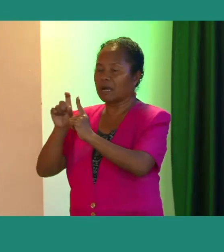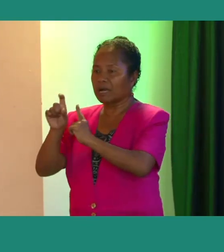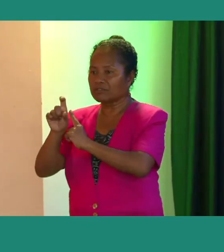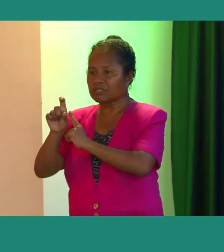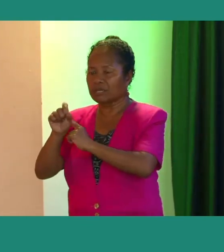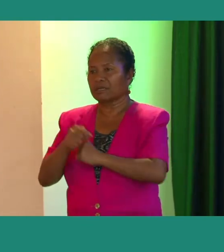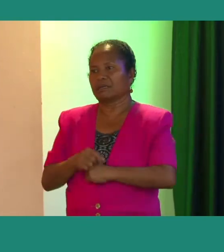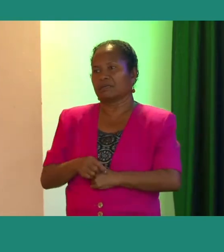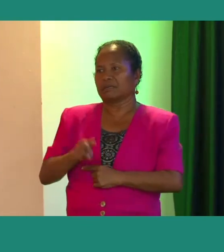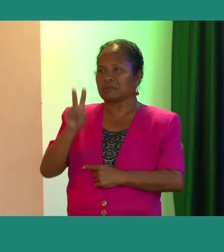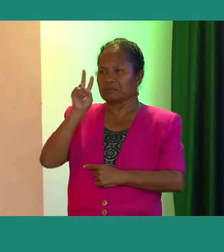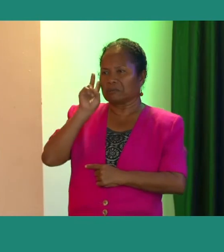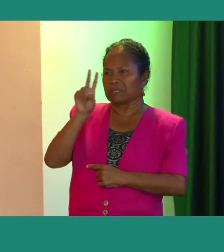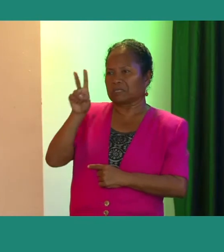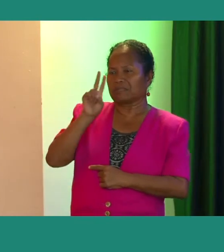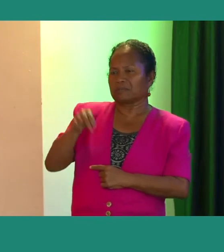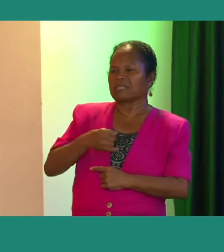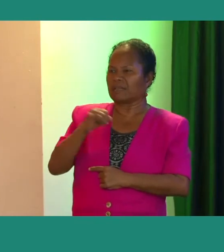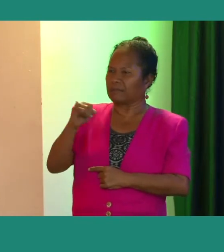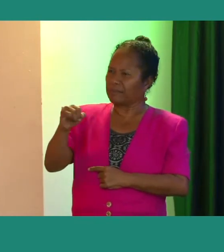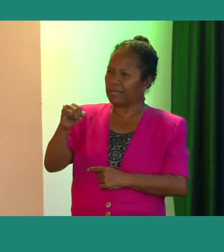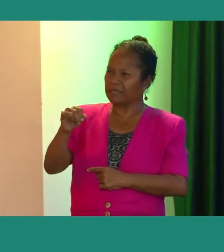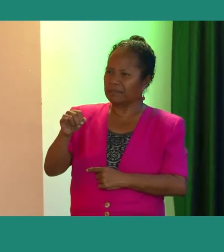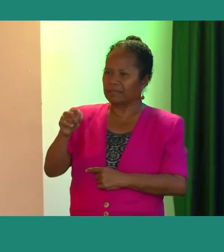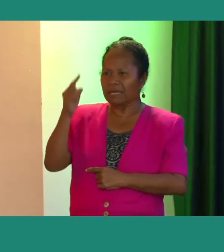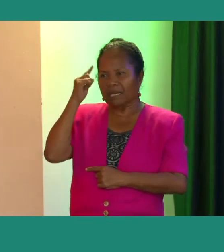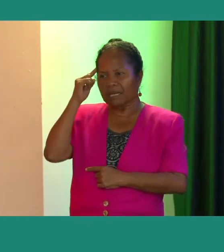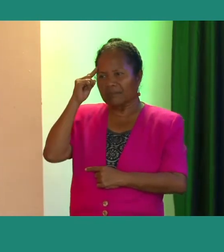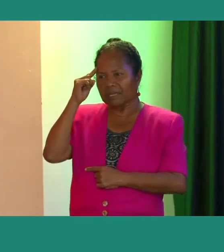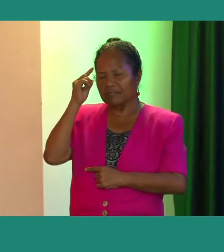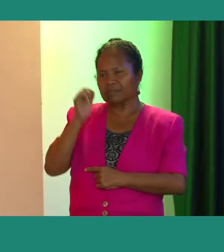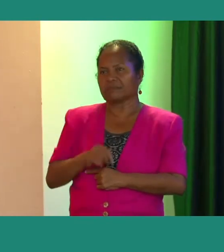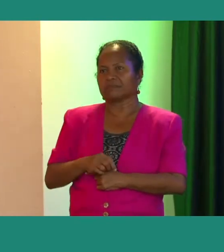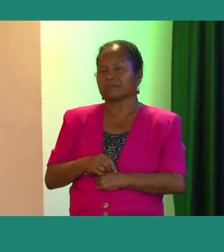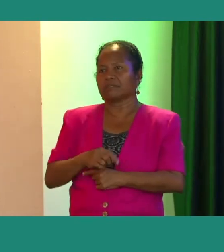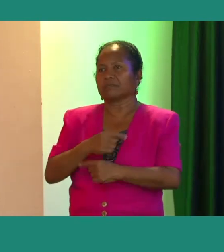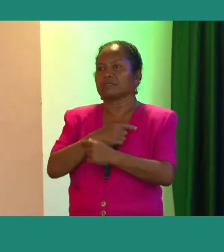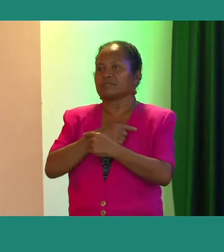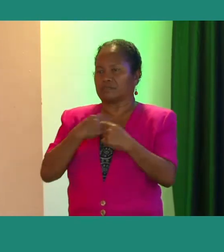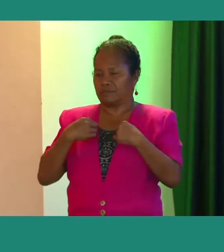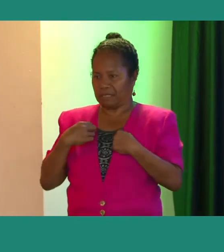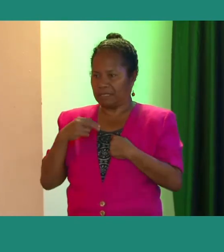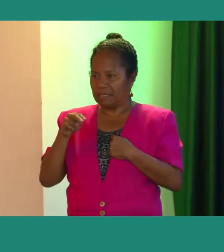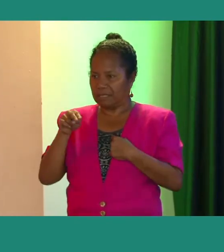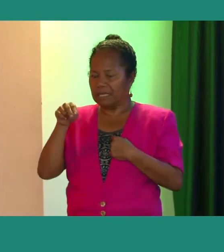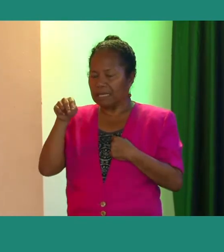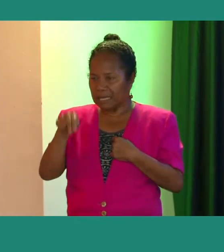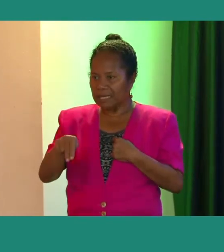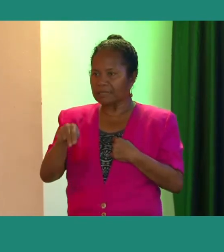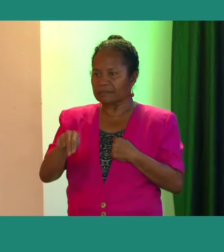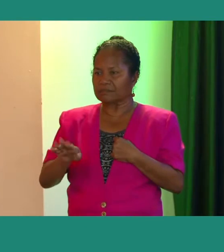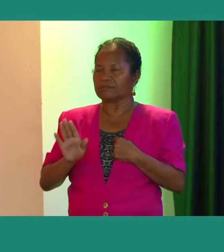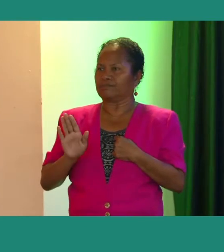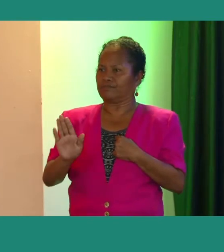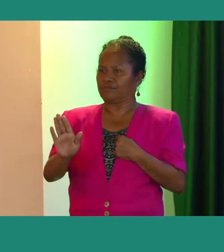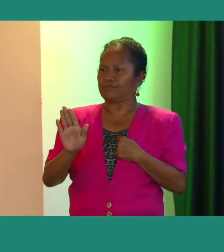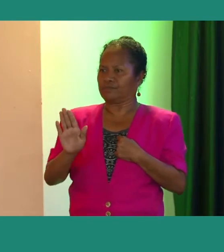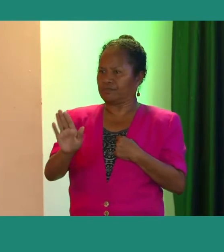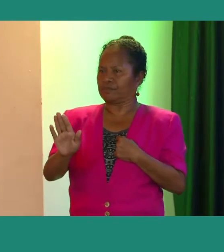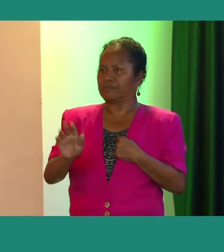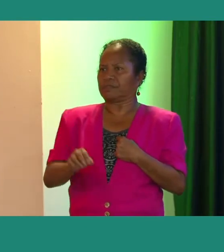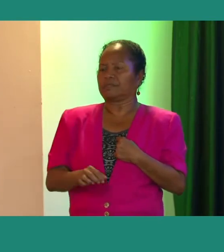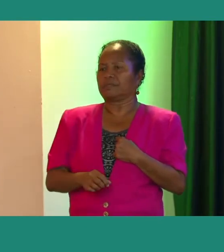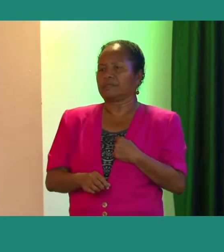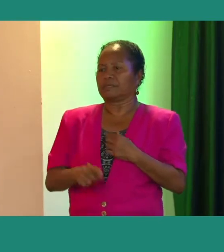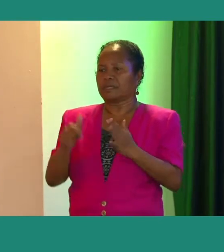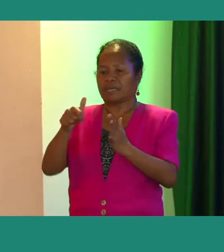impact in organisations as well. So we need to keep pushing that agenda, and so that's why you'll